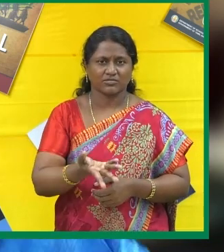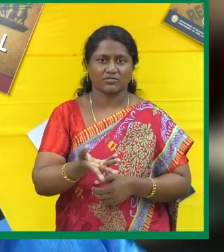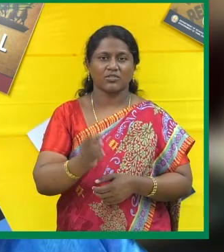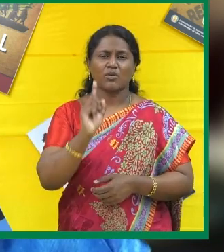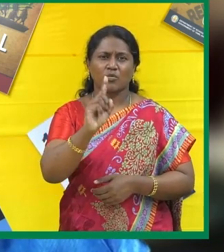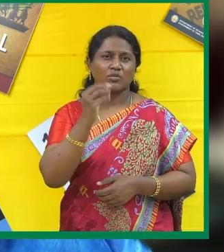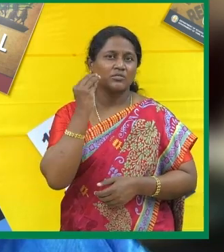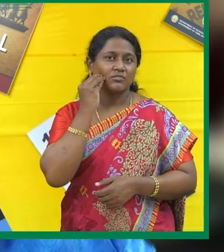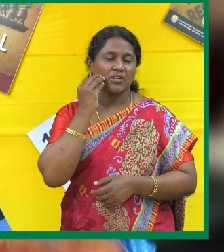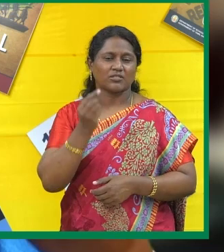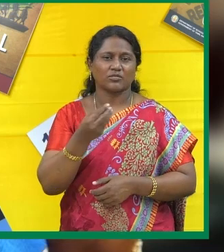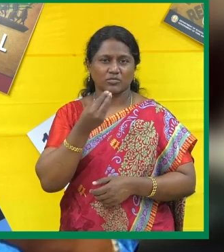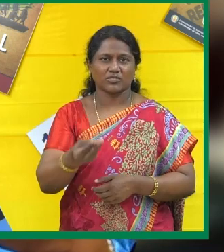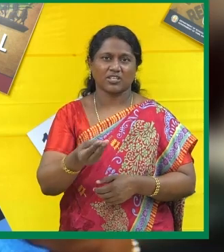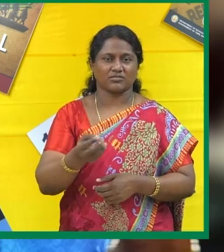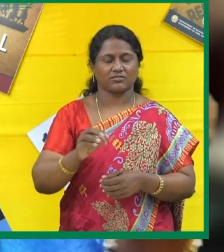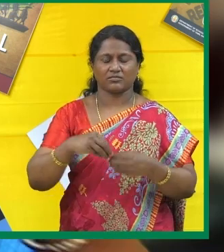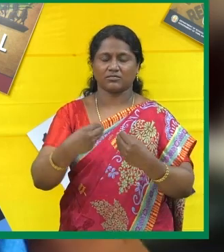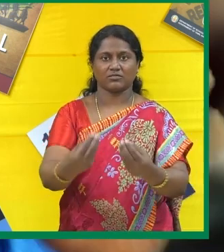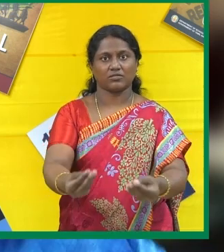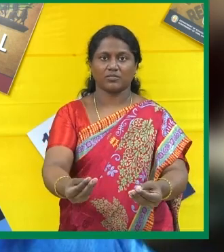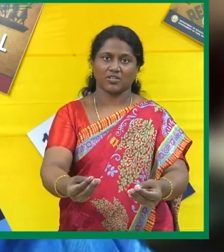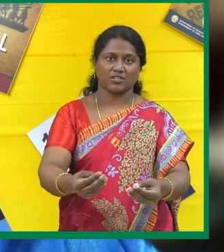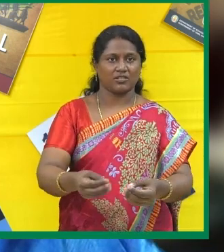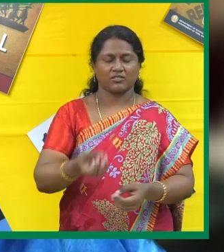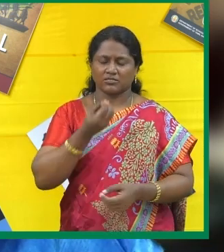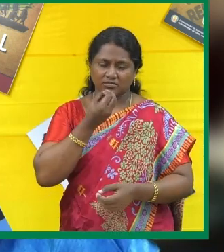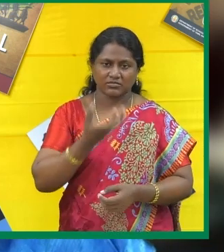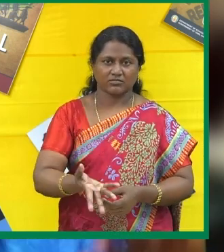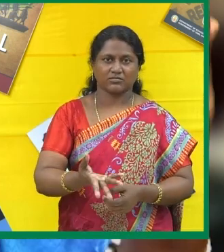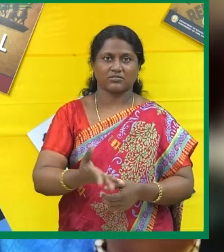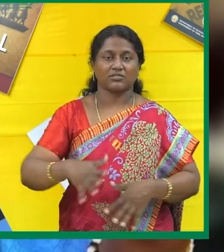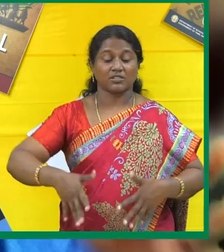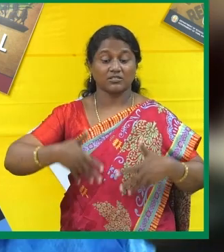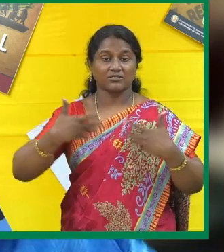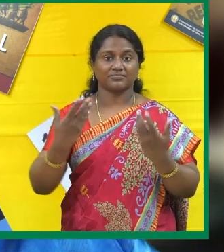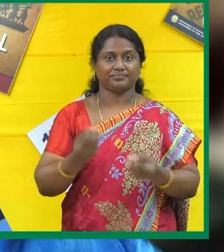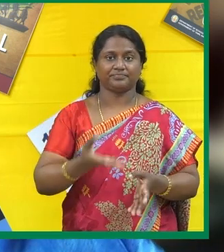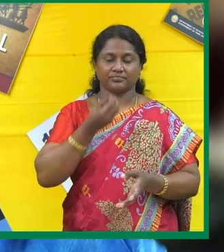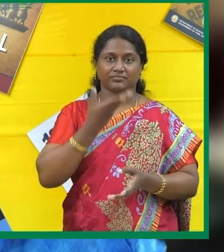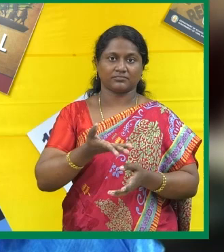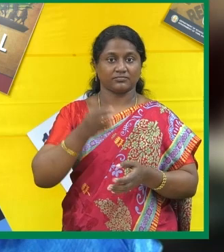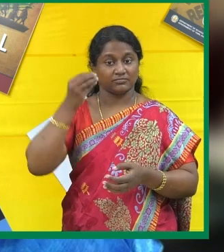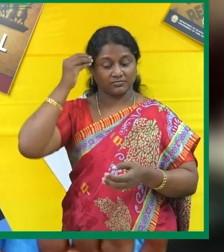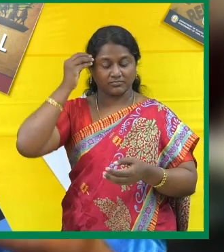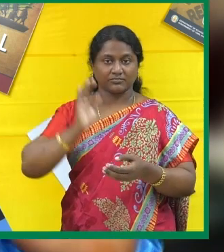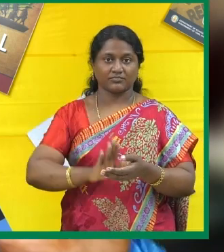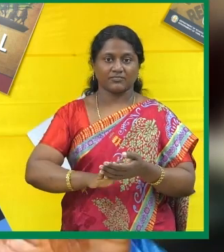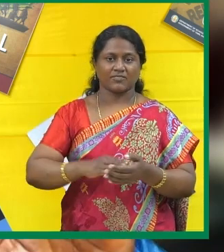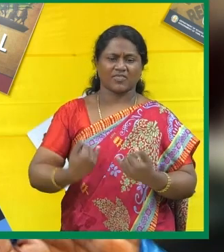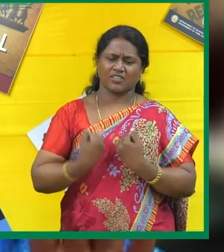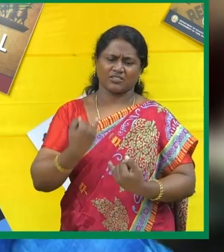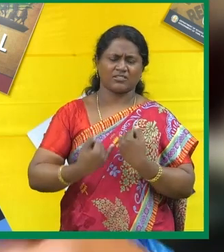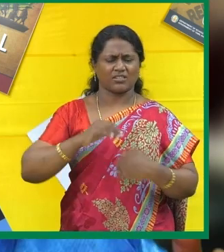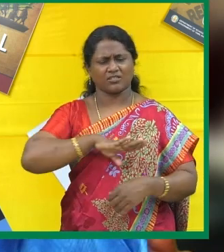word question only. So 1 mark they'll give. Within a line, you can study happily and easily. Very interesting. So always be